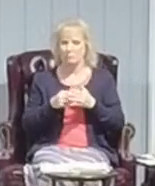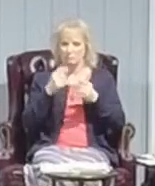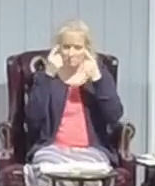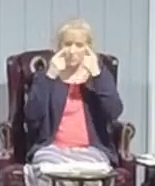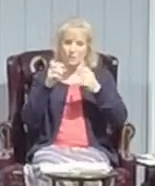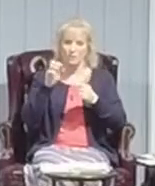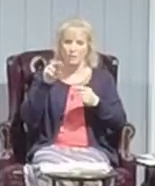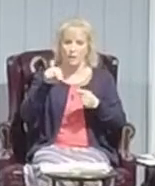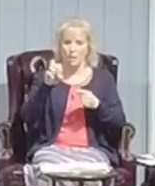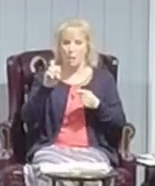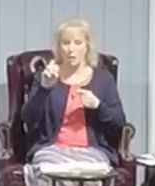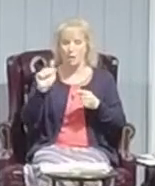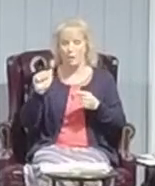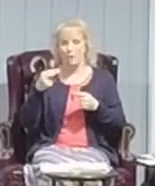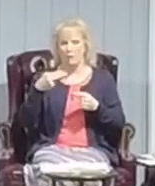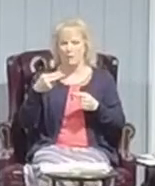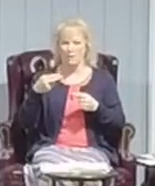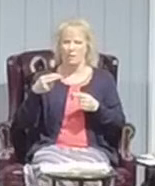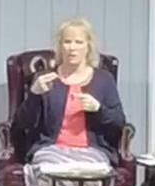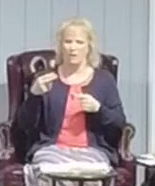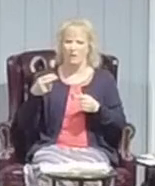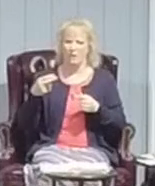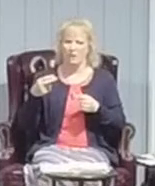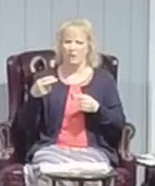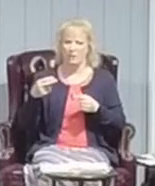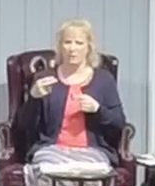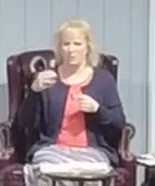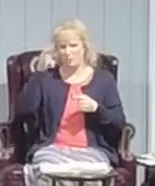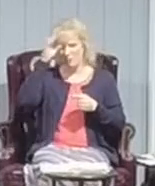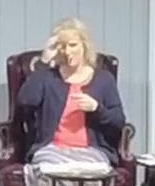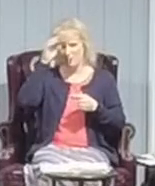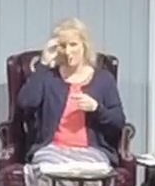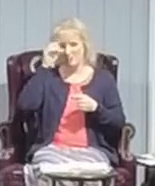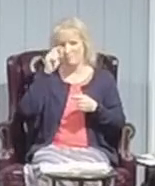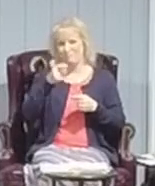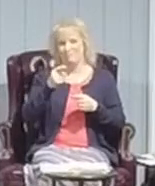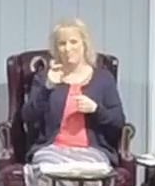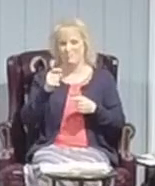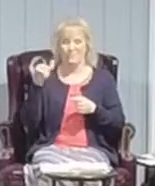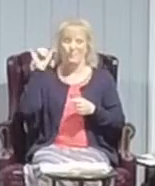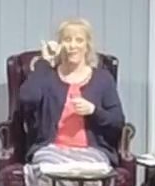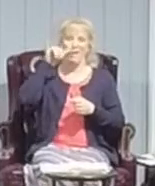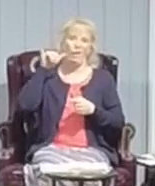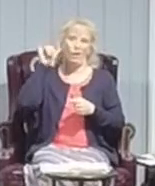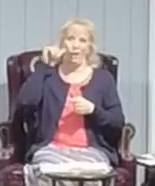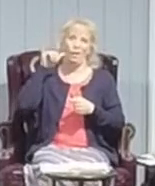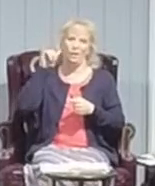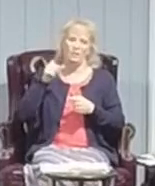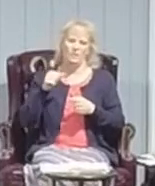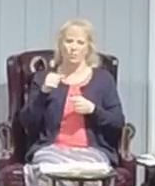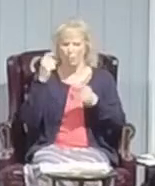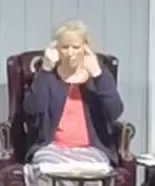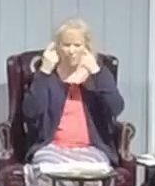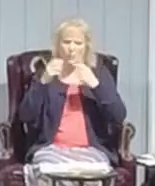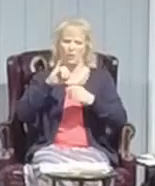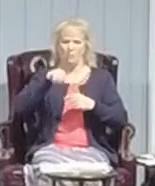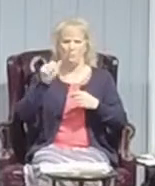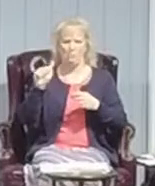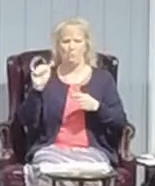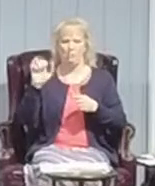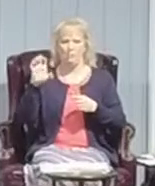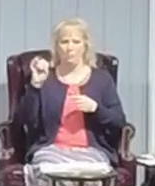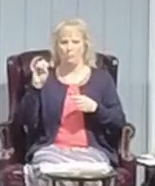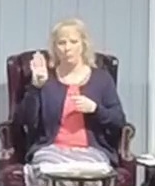Noah. Yeah, Noah got drunk. Yeah, you think about Jacob, and he certainly had